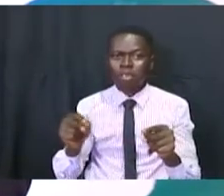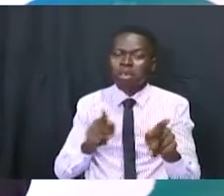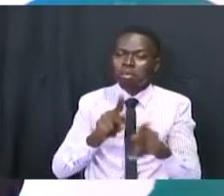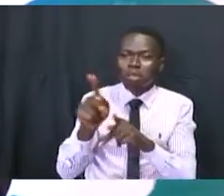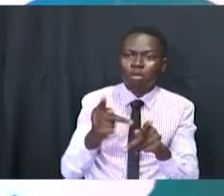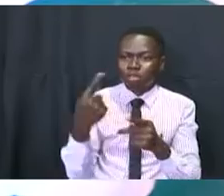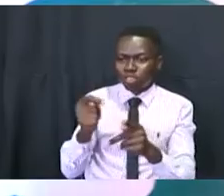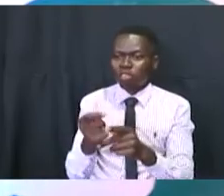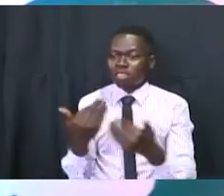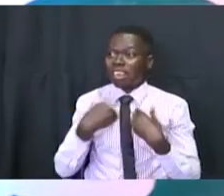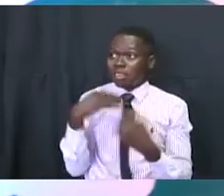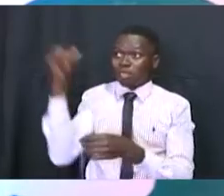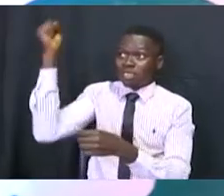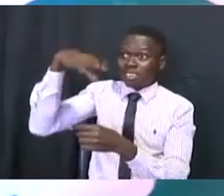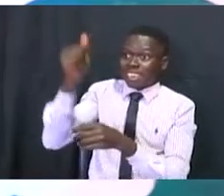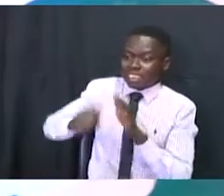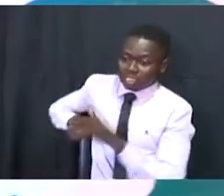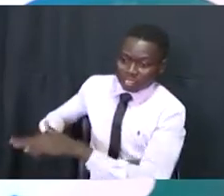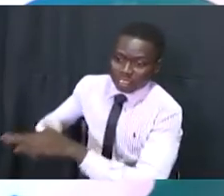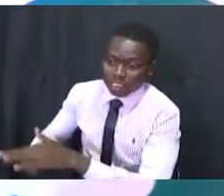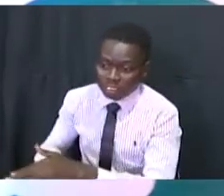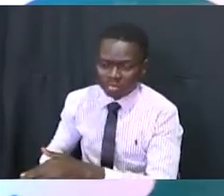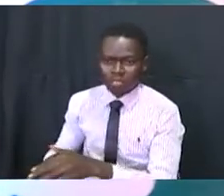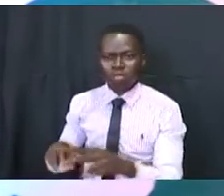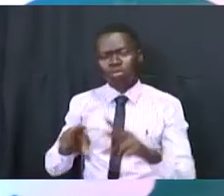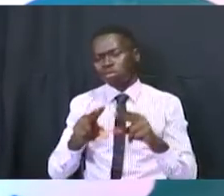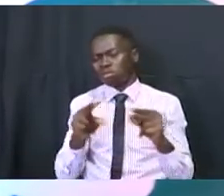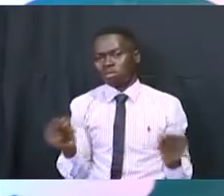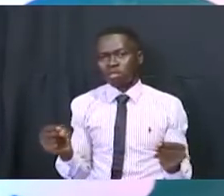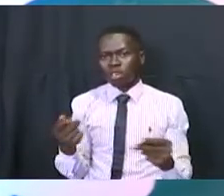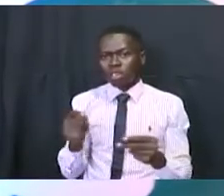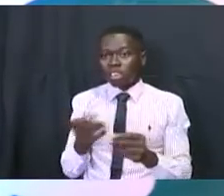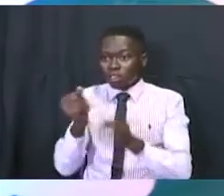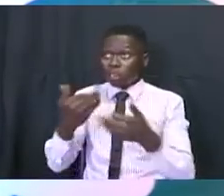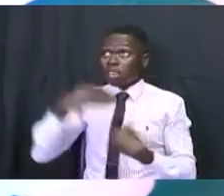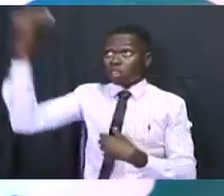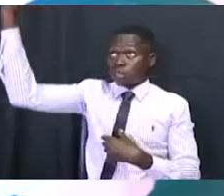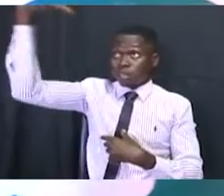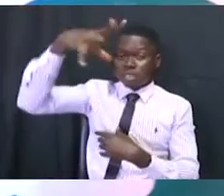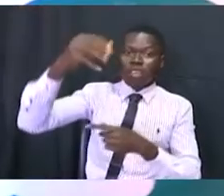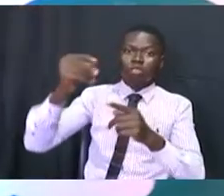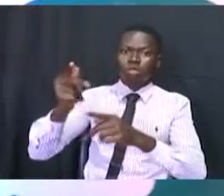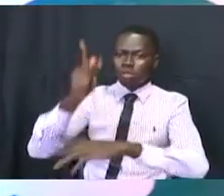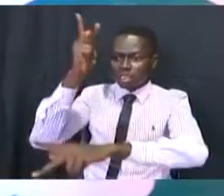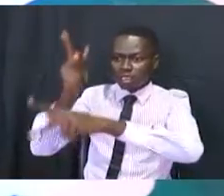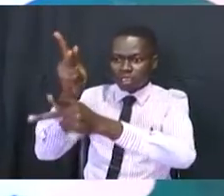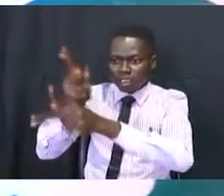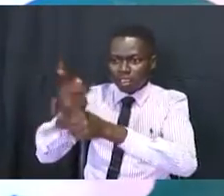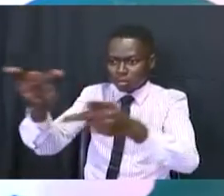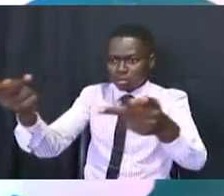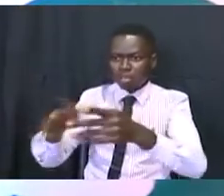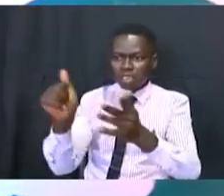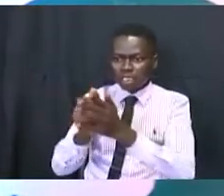people light a lamp and put it under a bowl. Instead, they put it on its stand, and it gives